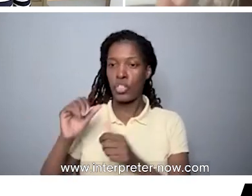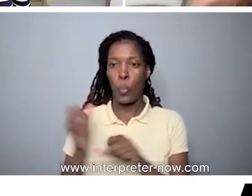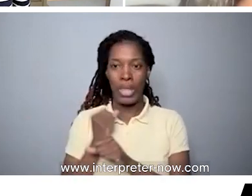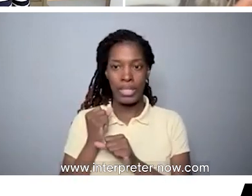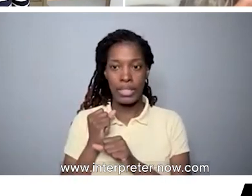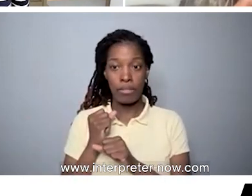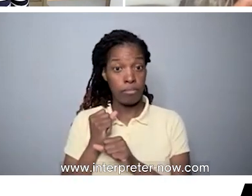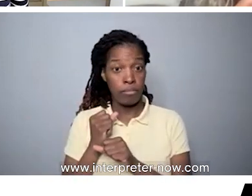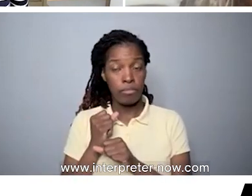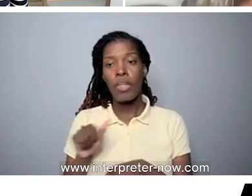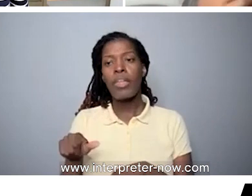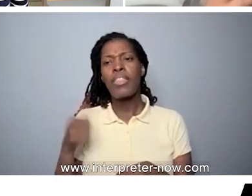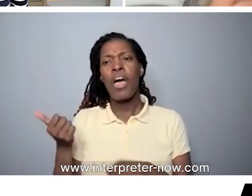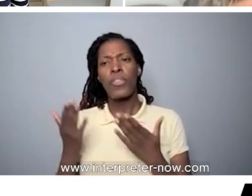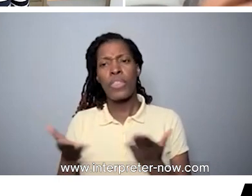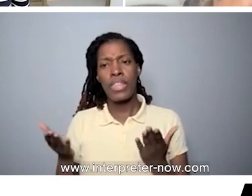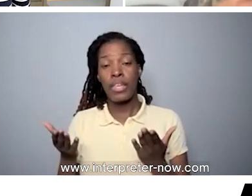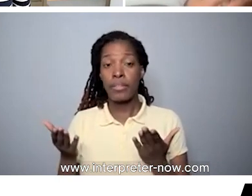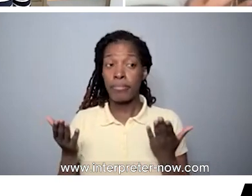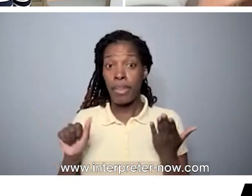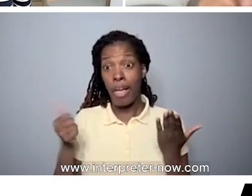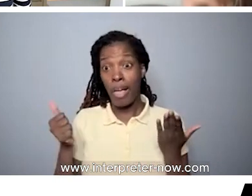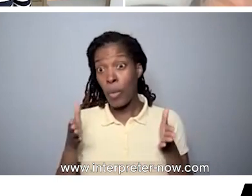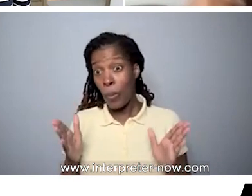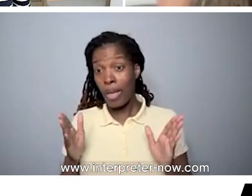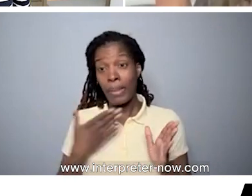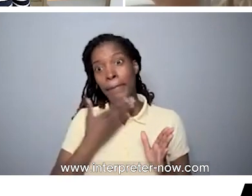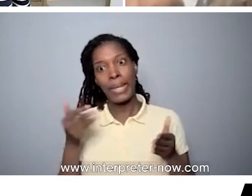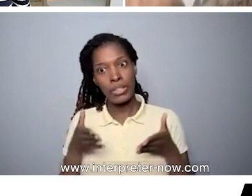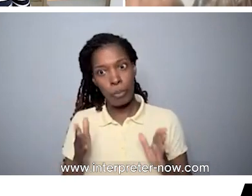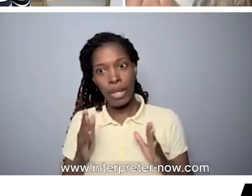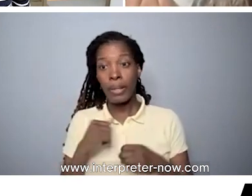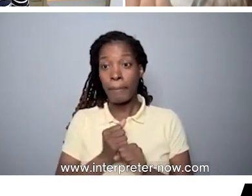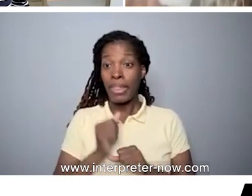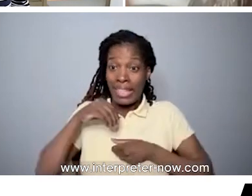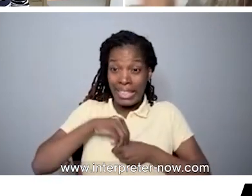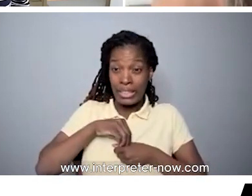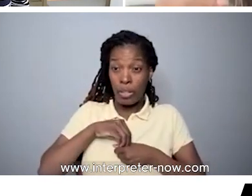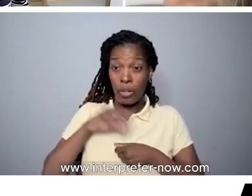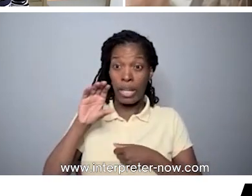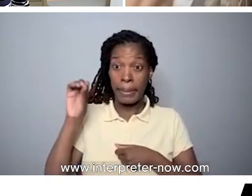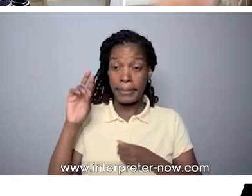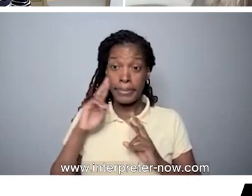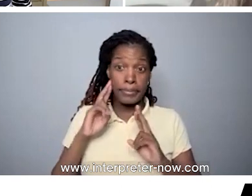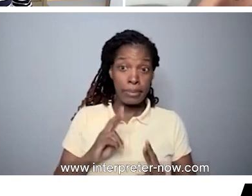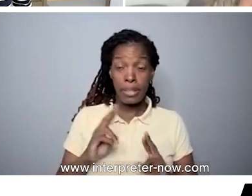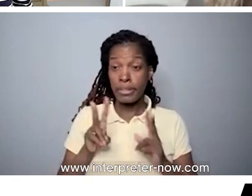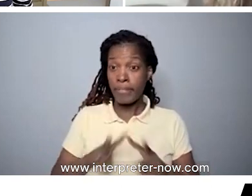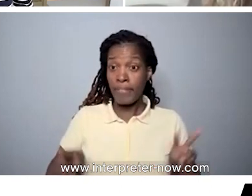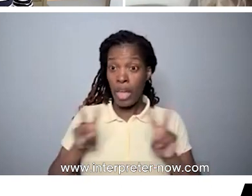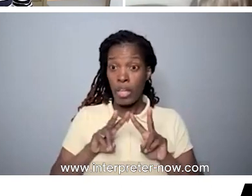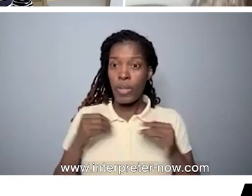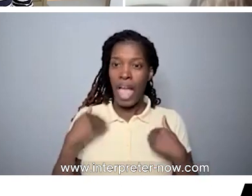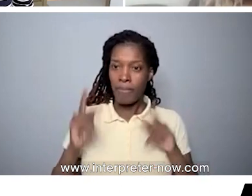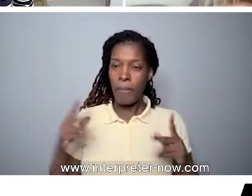way to get your internal company to respect you and value you is to have people outside the company see you, lift you up. So the